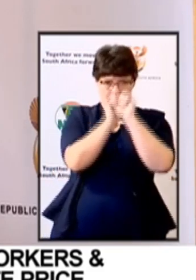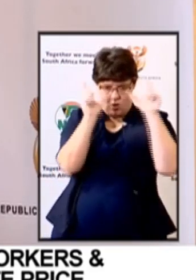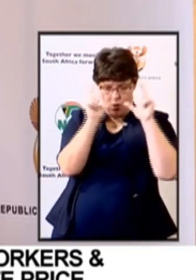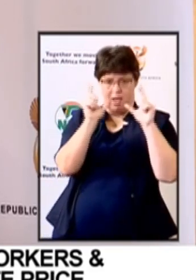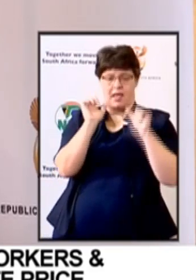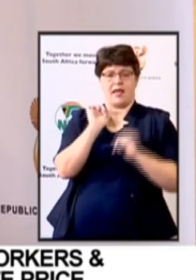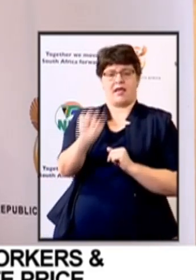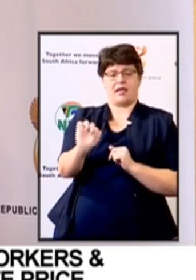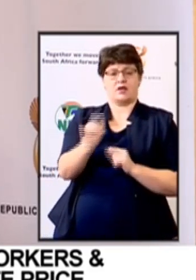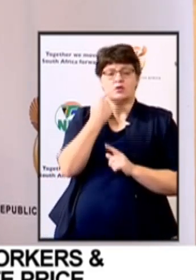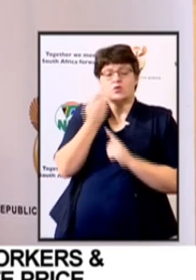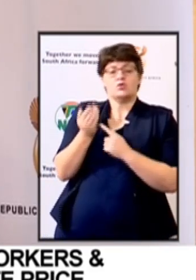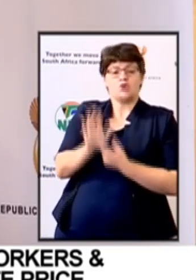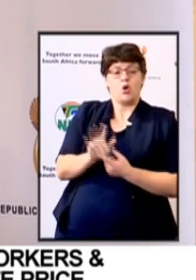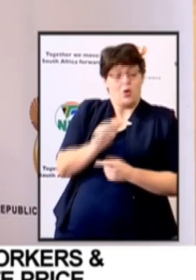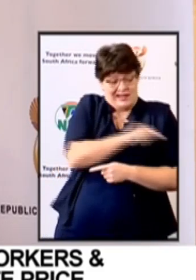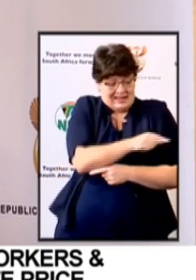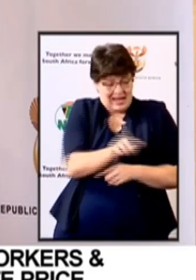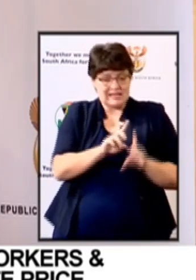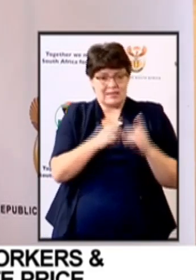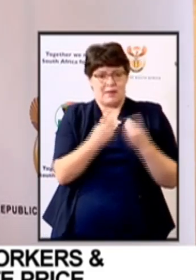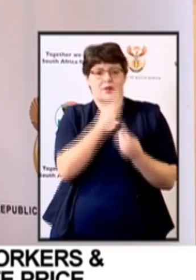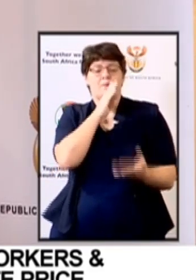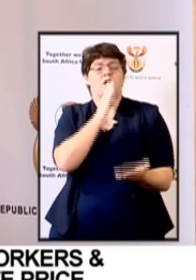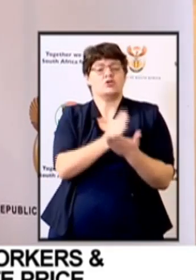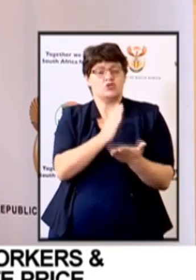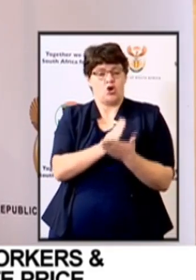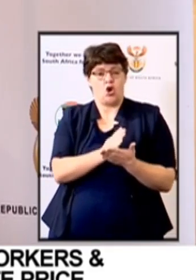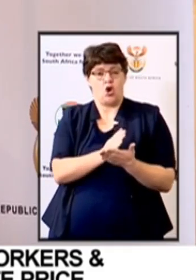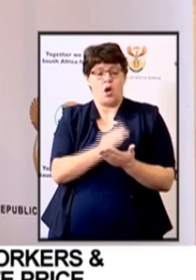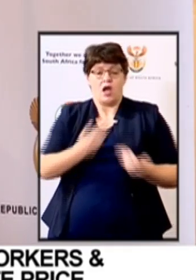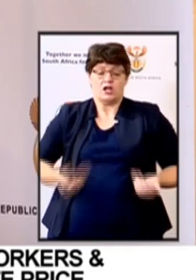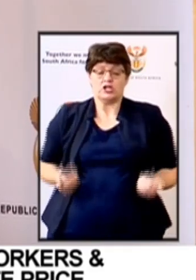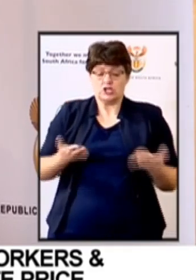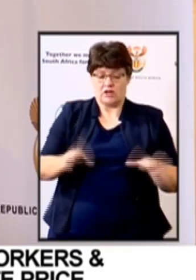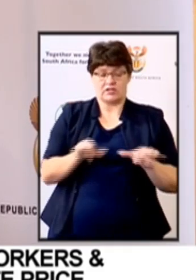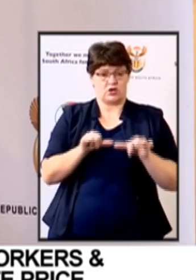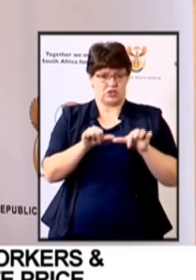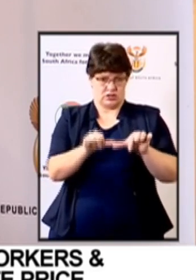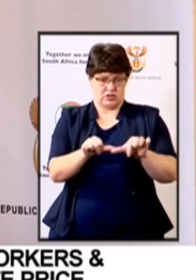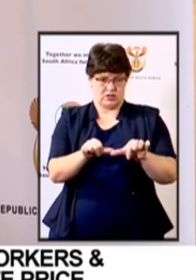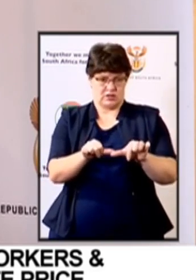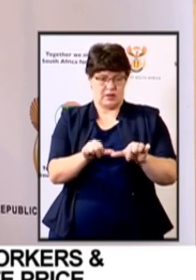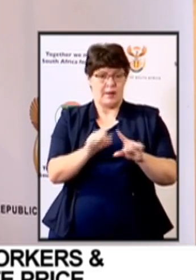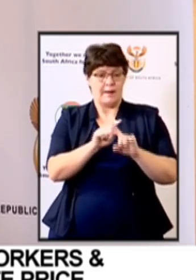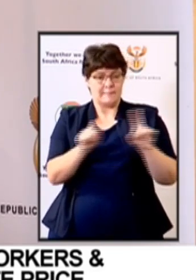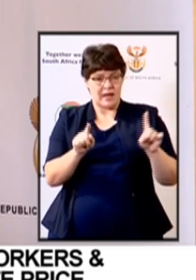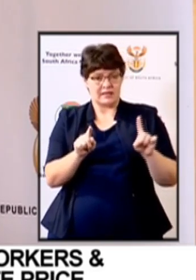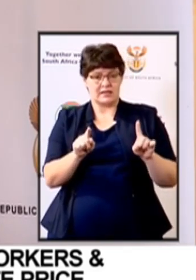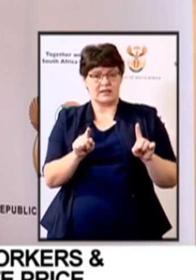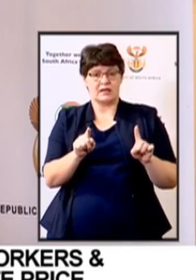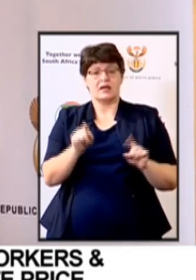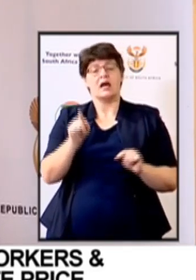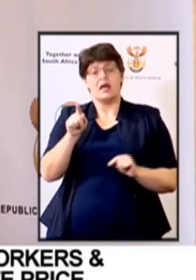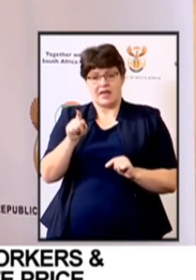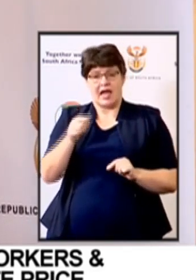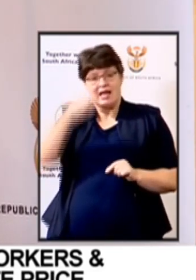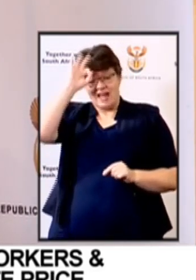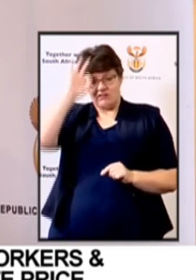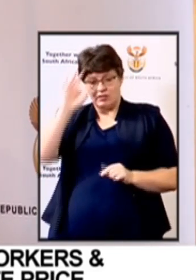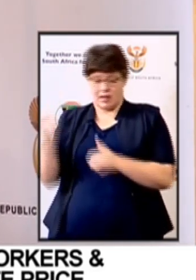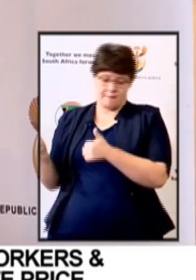to demonstrate how departments will ensure service delivery with sufficient capacity for government services to return to